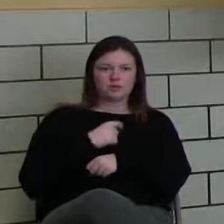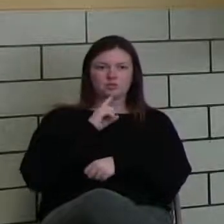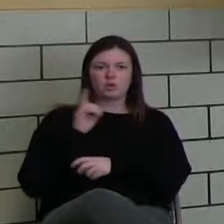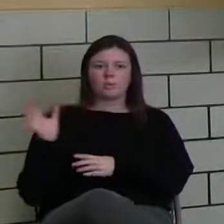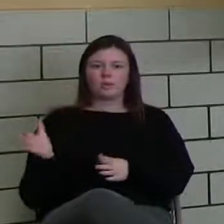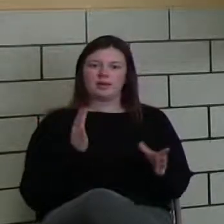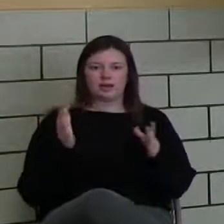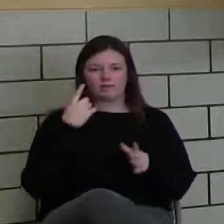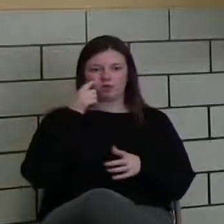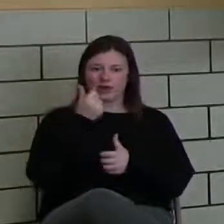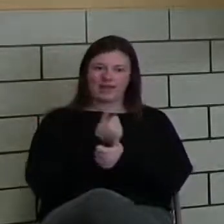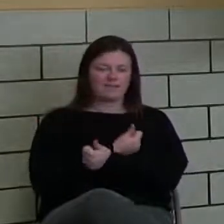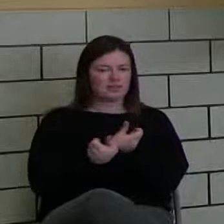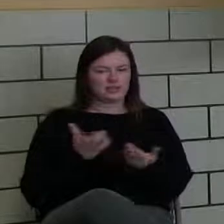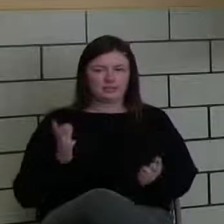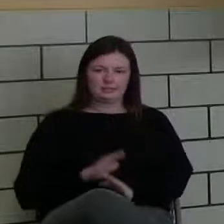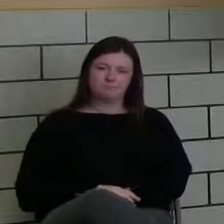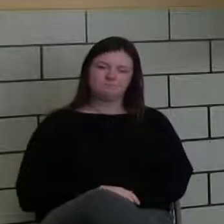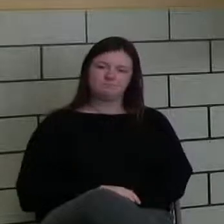things.